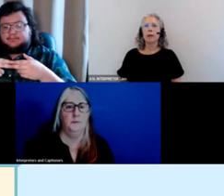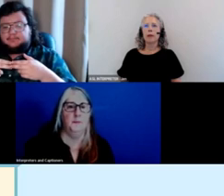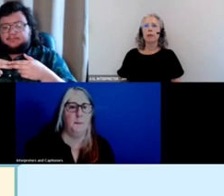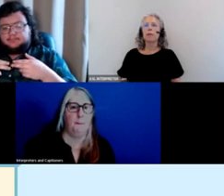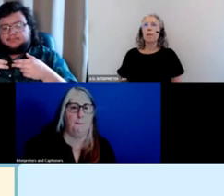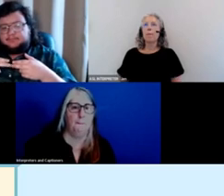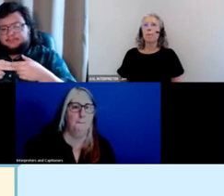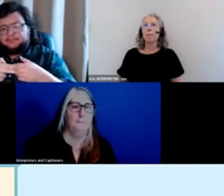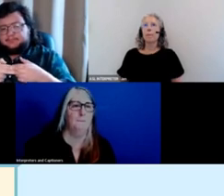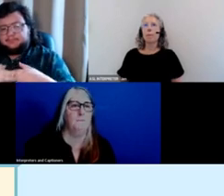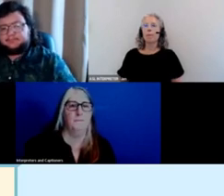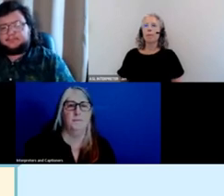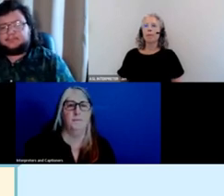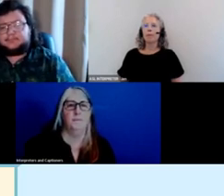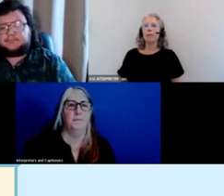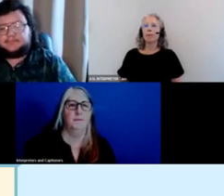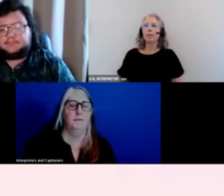Next slide. Next.